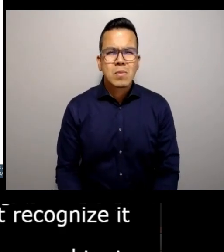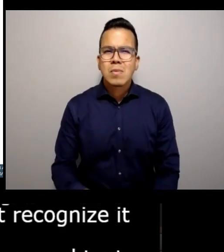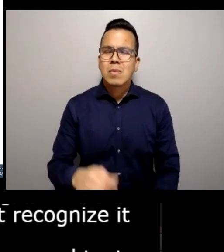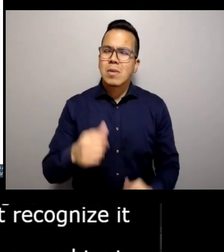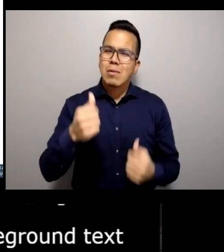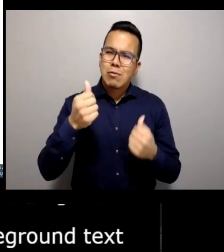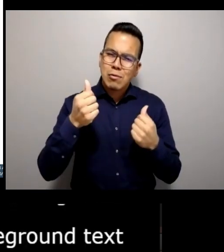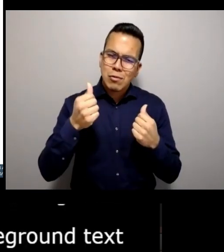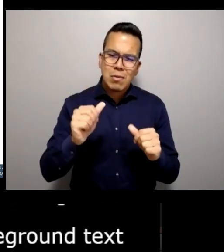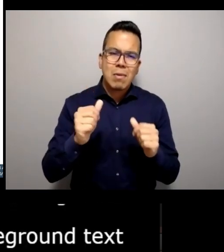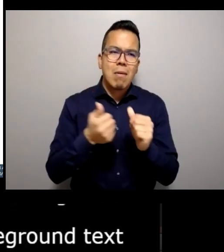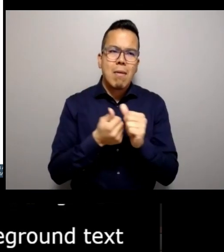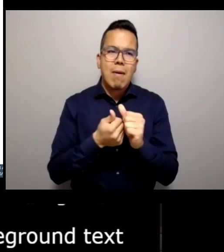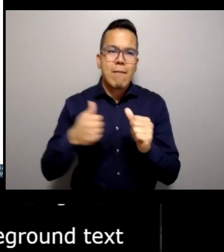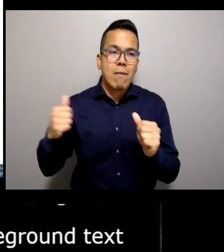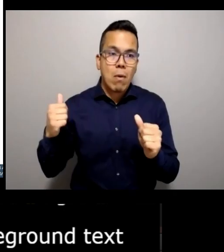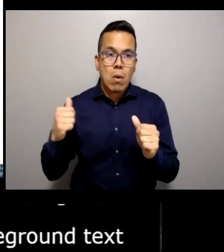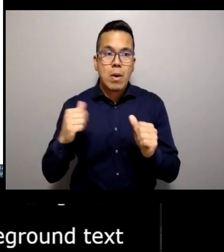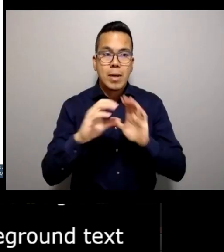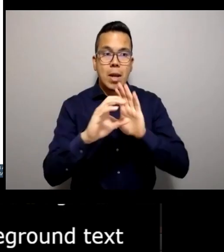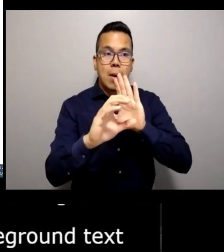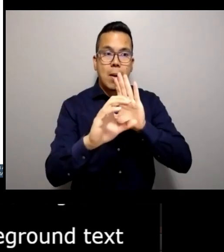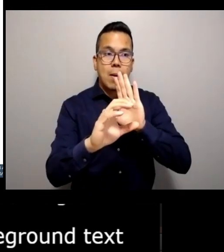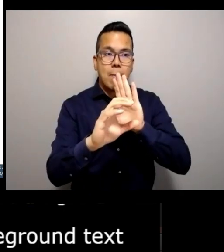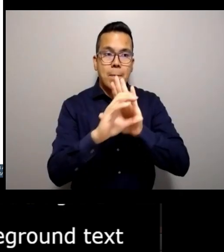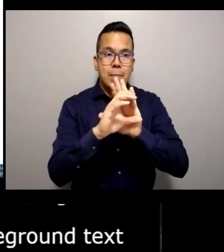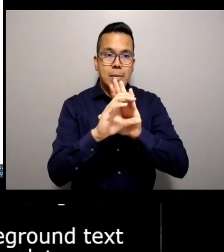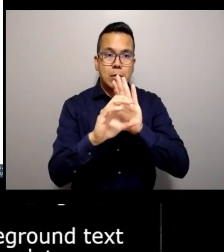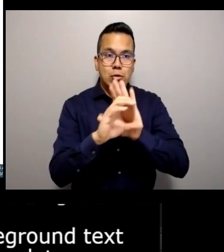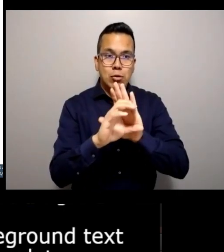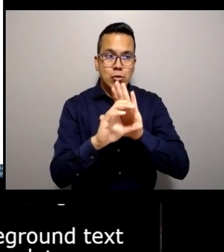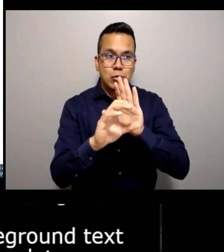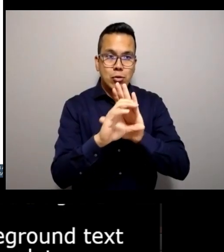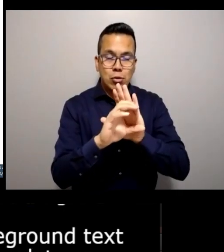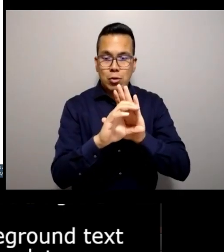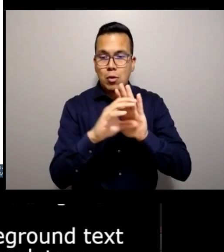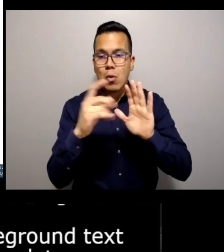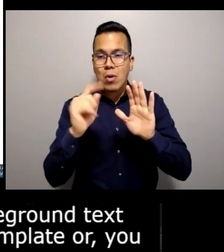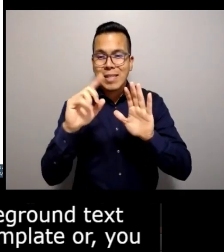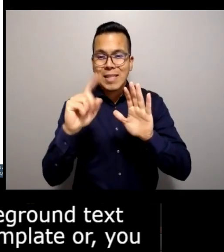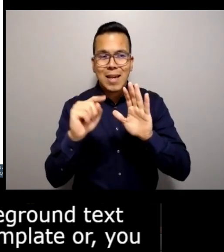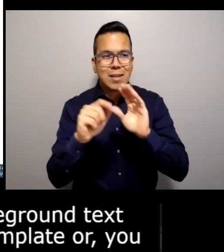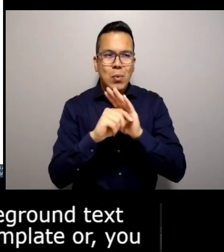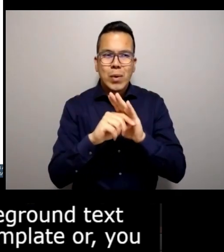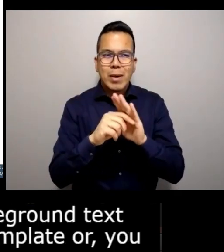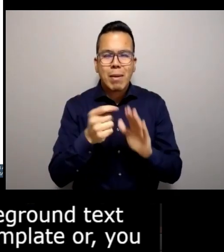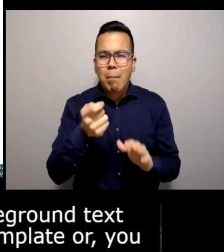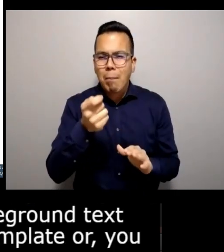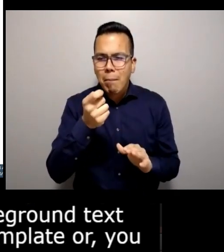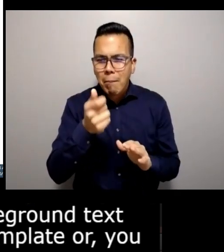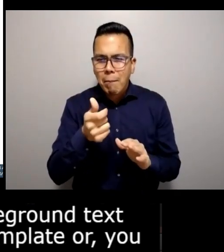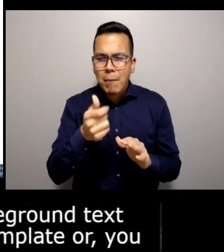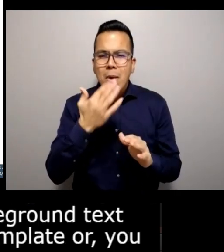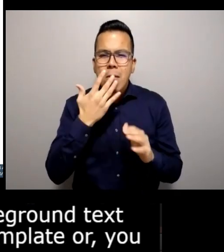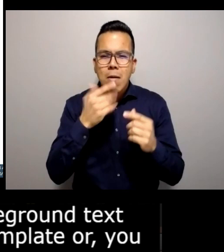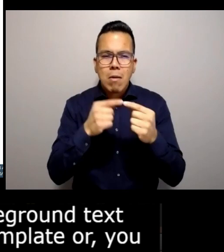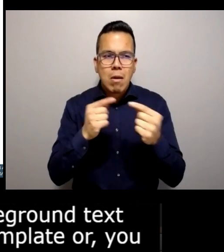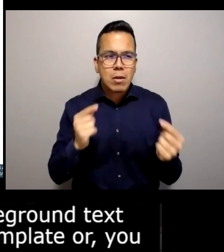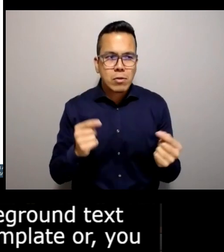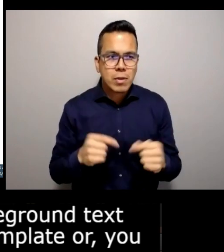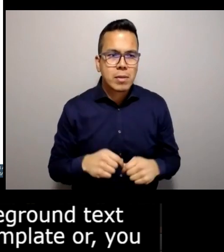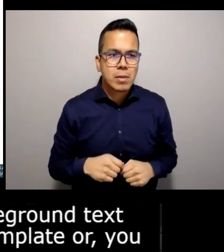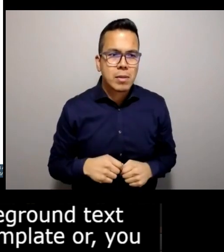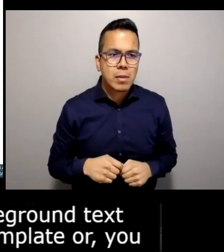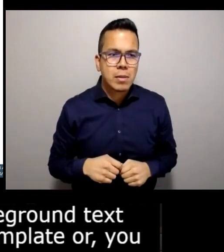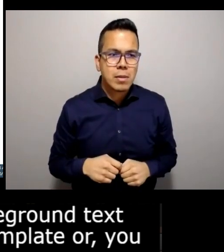using a template or available tools for formatting, don't assume that